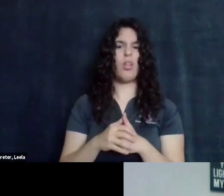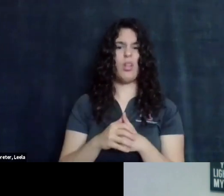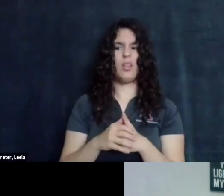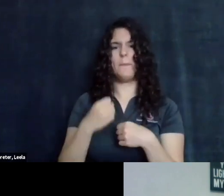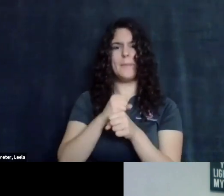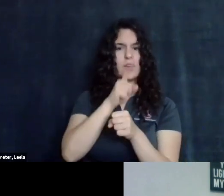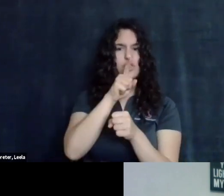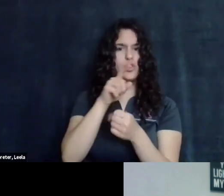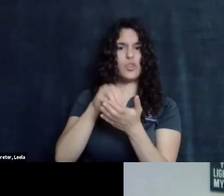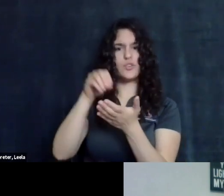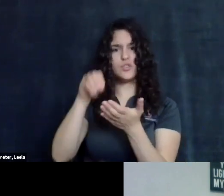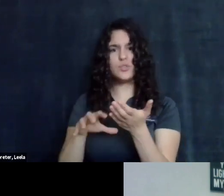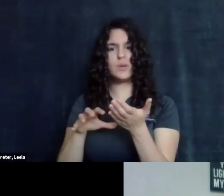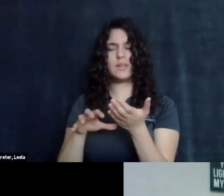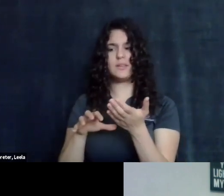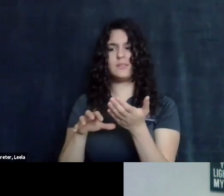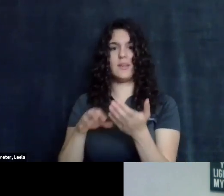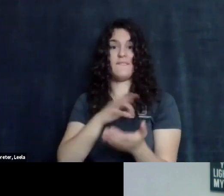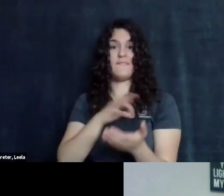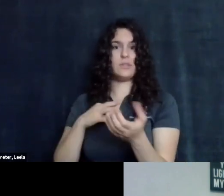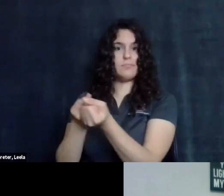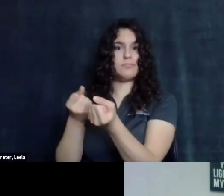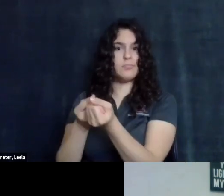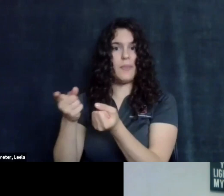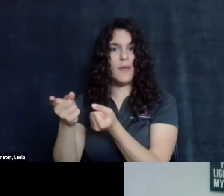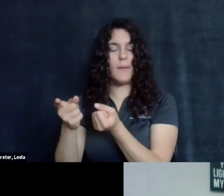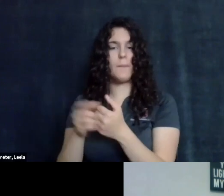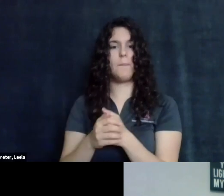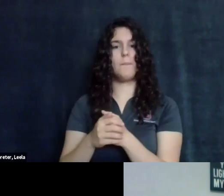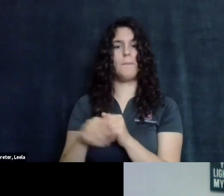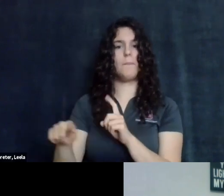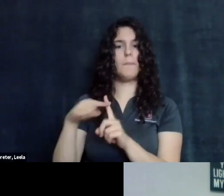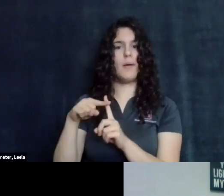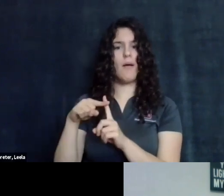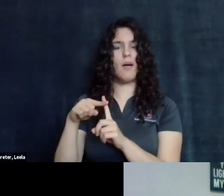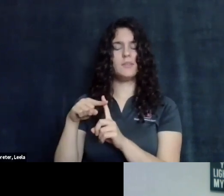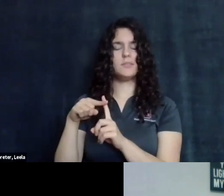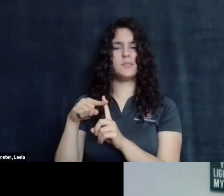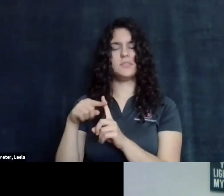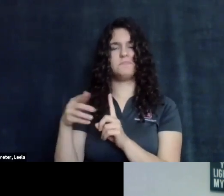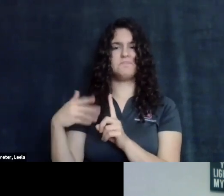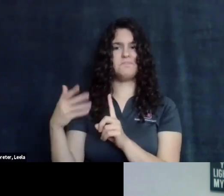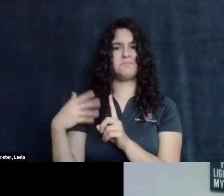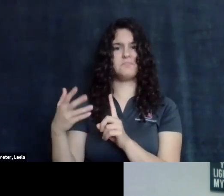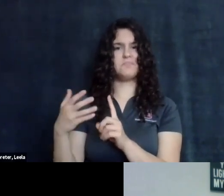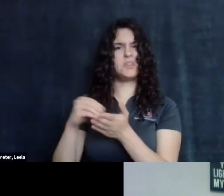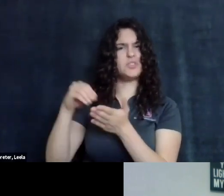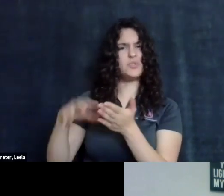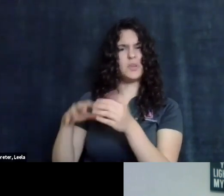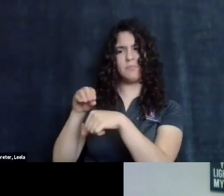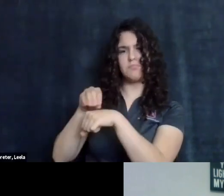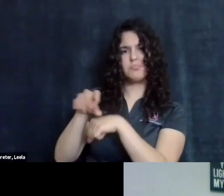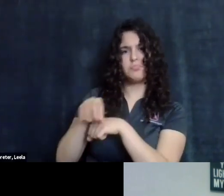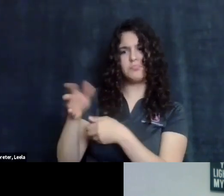is helped by faculty members, and also we've got a fantastic student advisor for